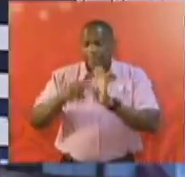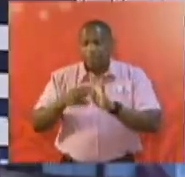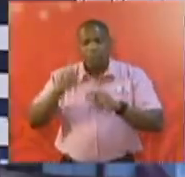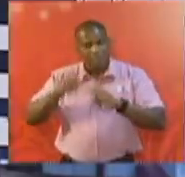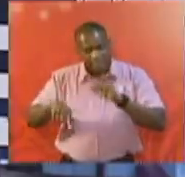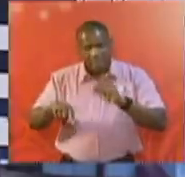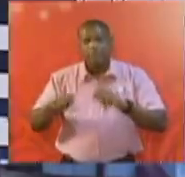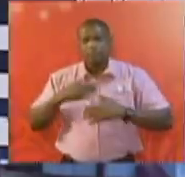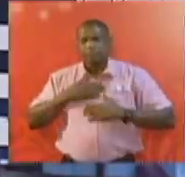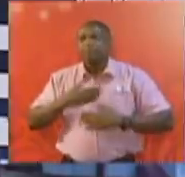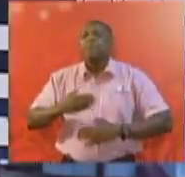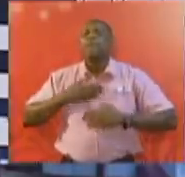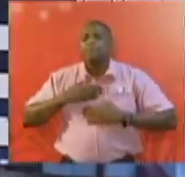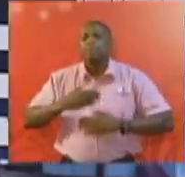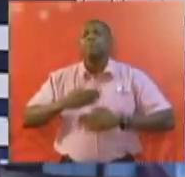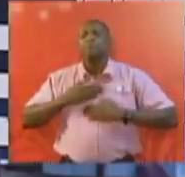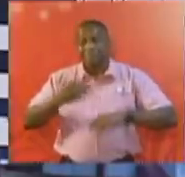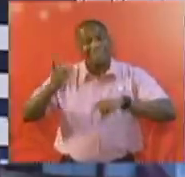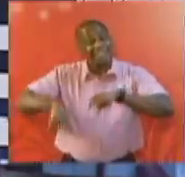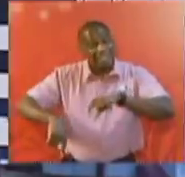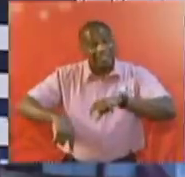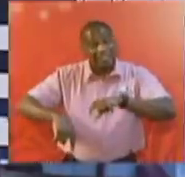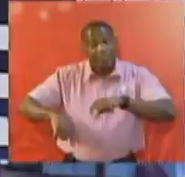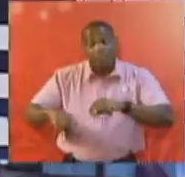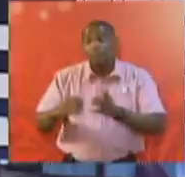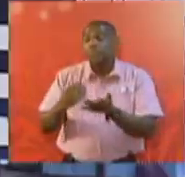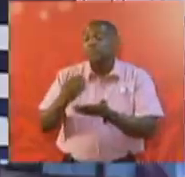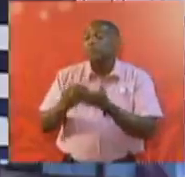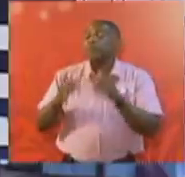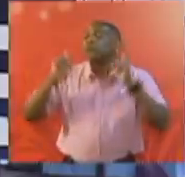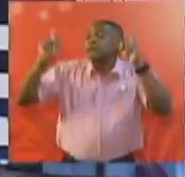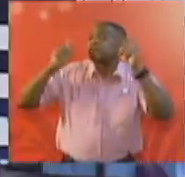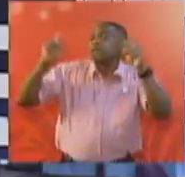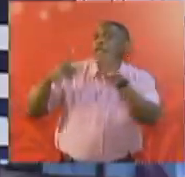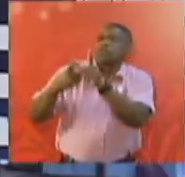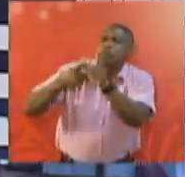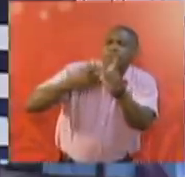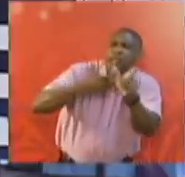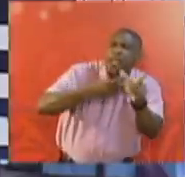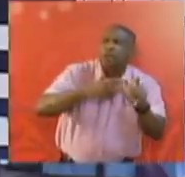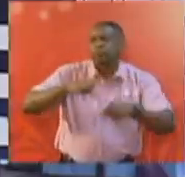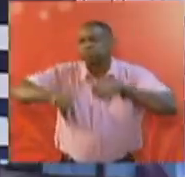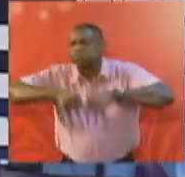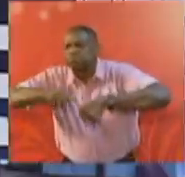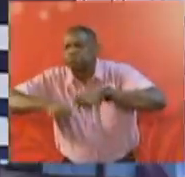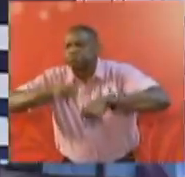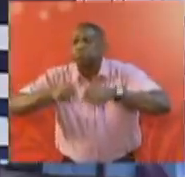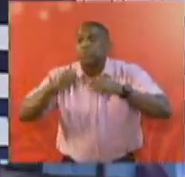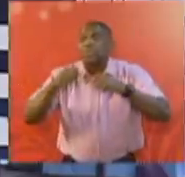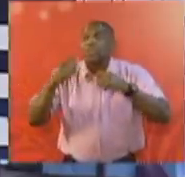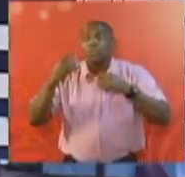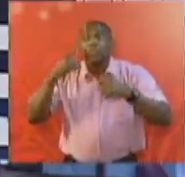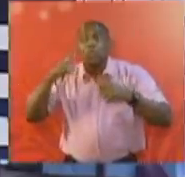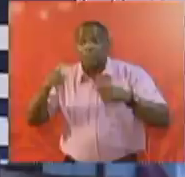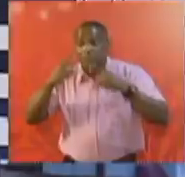do exercise, when you are panting, you realize the mask gets in your way and the mask almost stifles you.